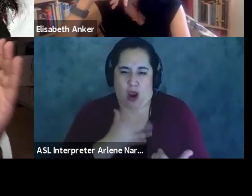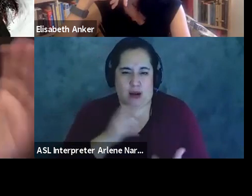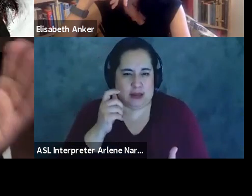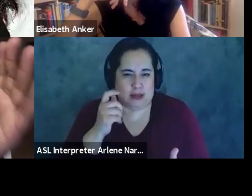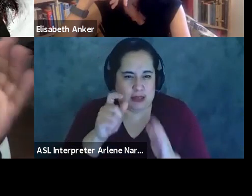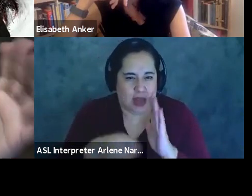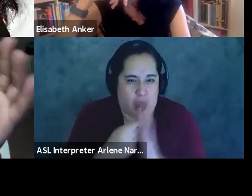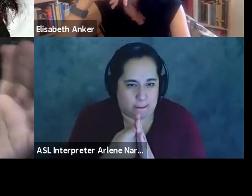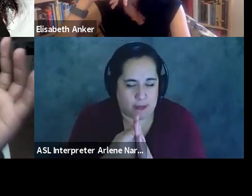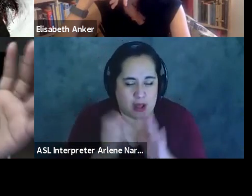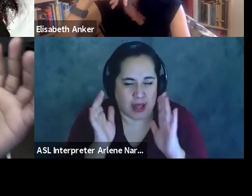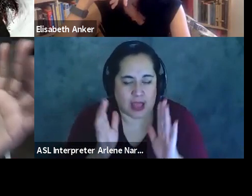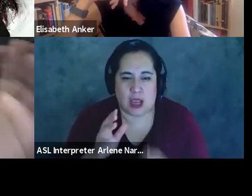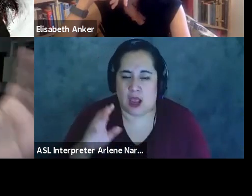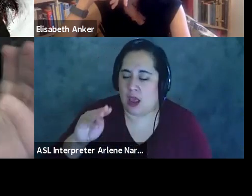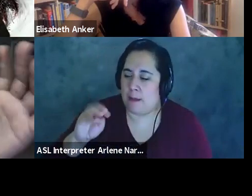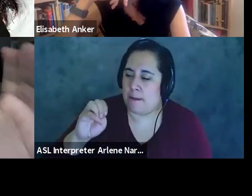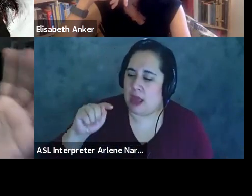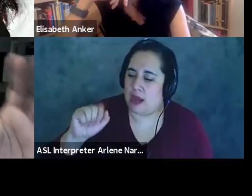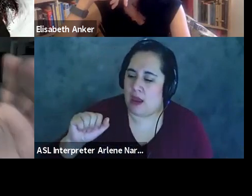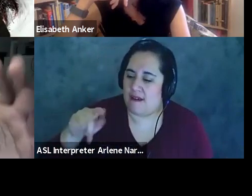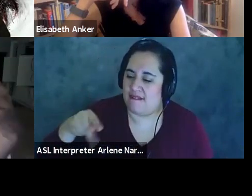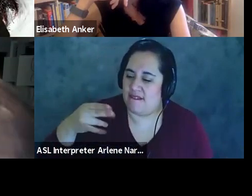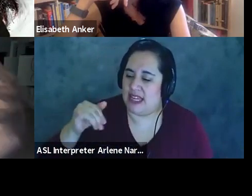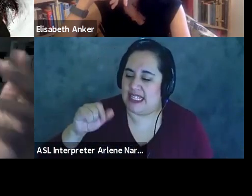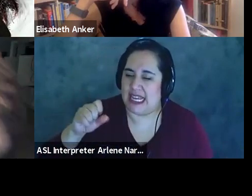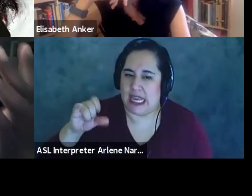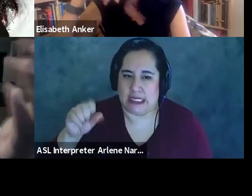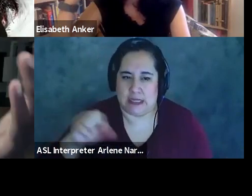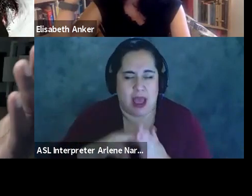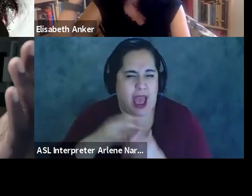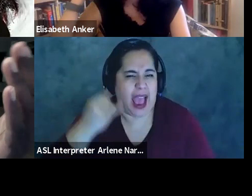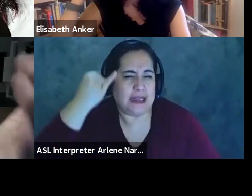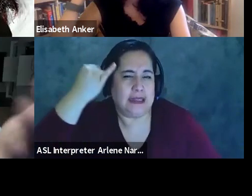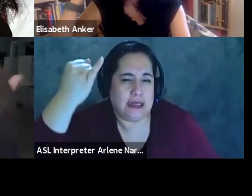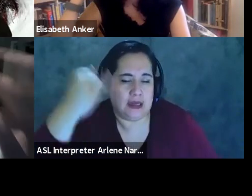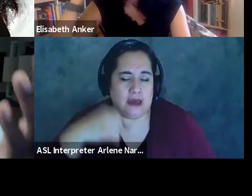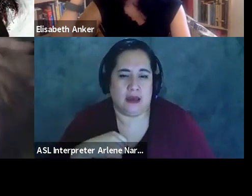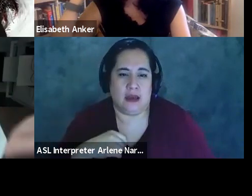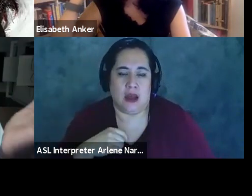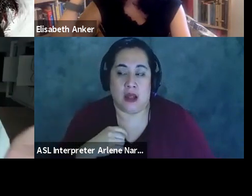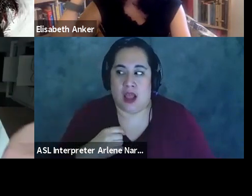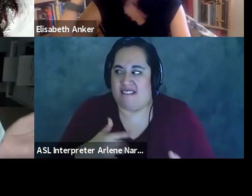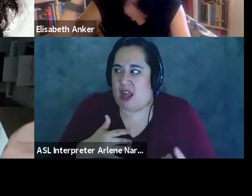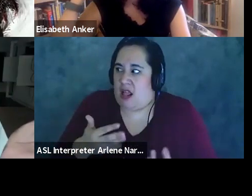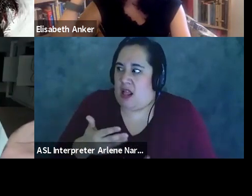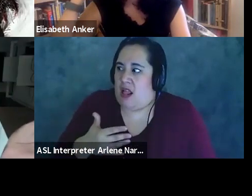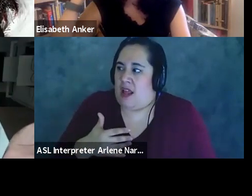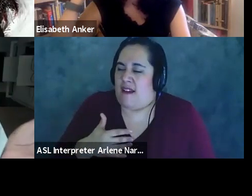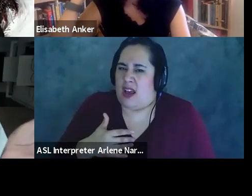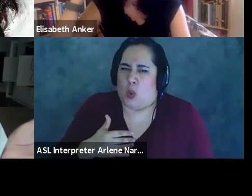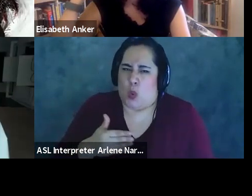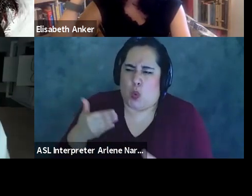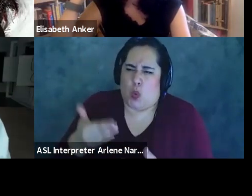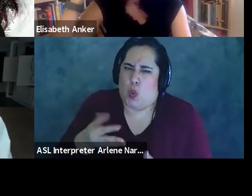metaphysics which give a prominent place to the idea of an imminent apocalyptic danger.